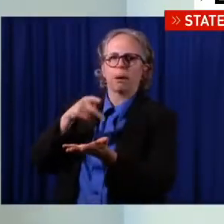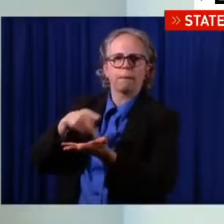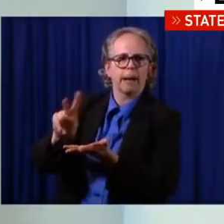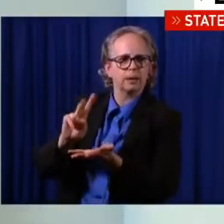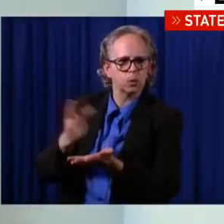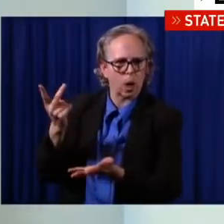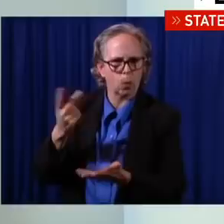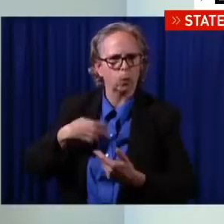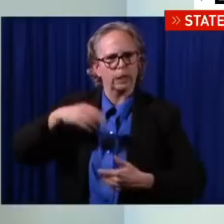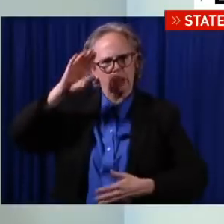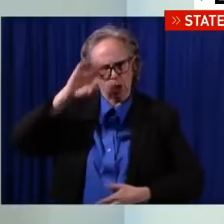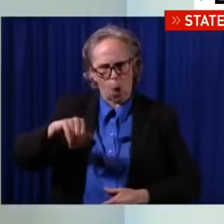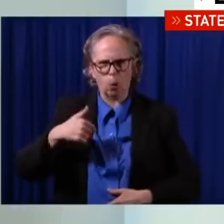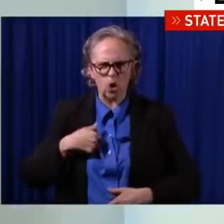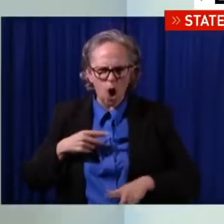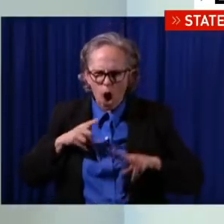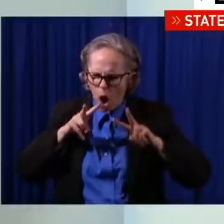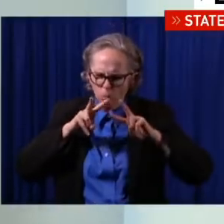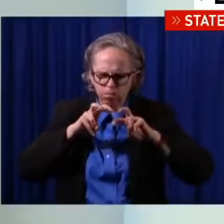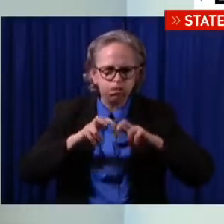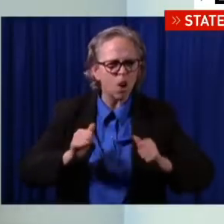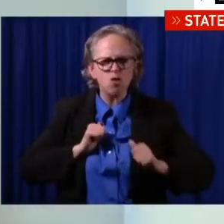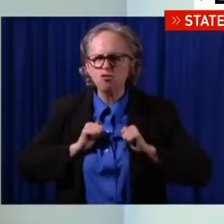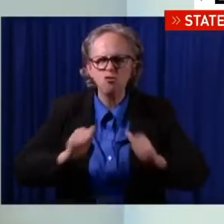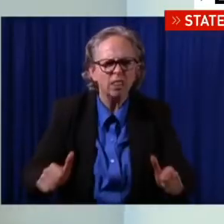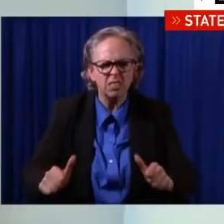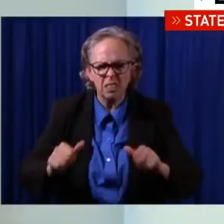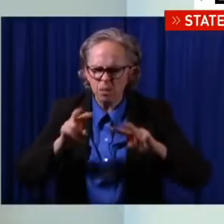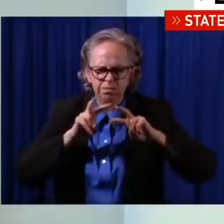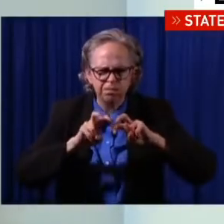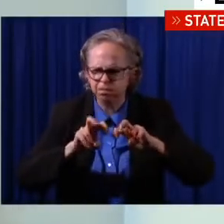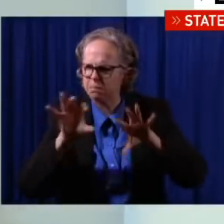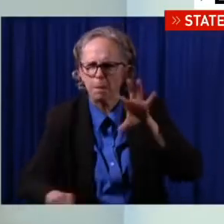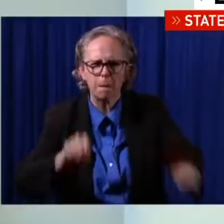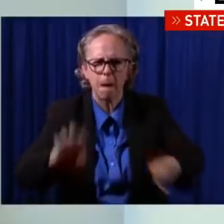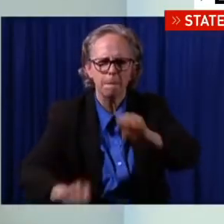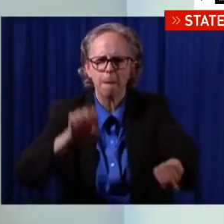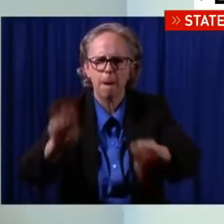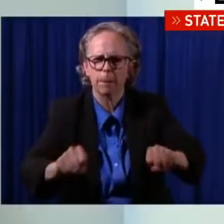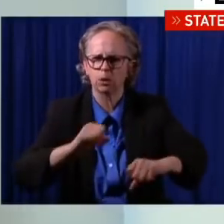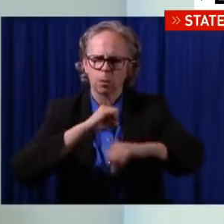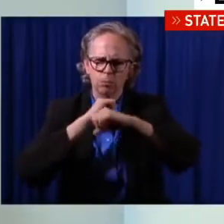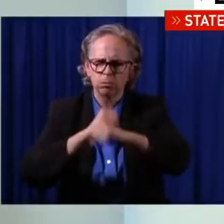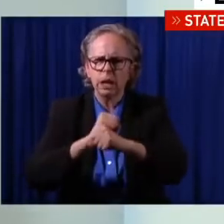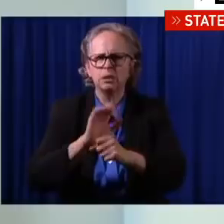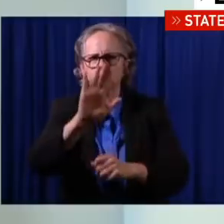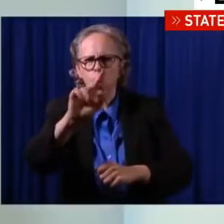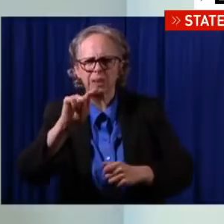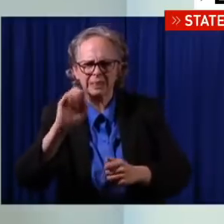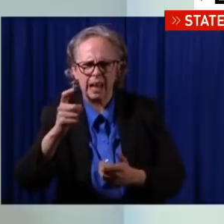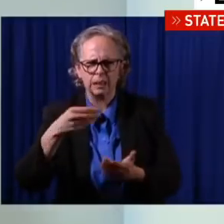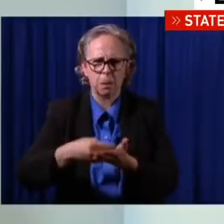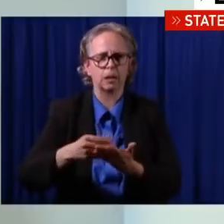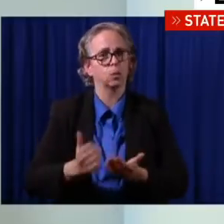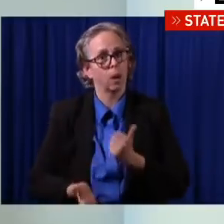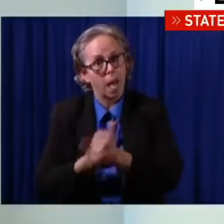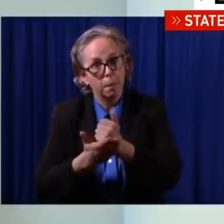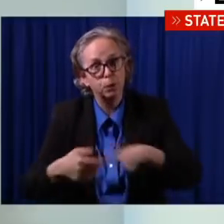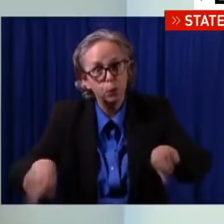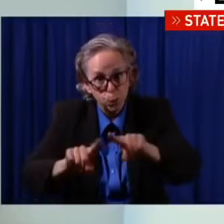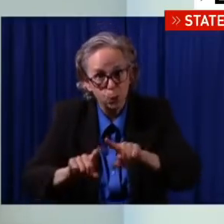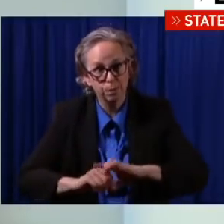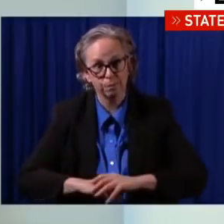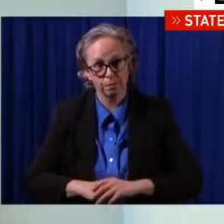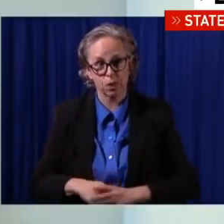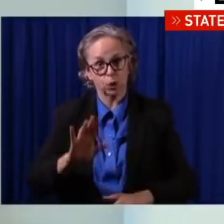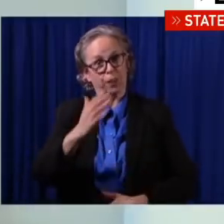these technology tools to protect your tax dollars and to protect you as taxpayers in this state. And so that's a bit of good